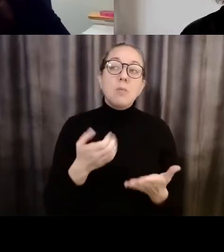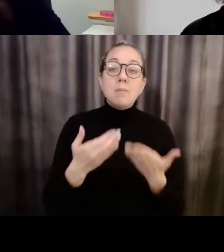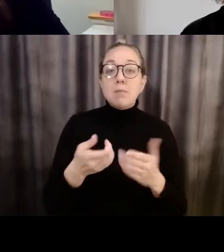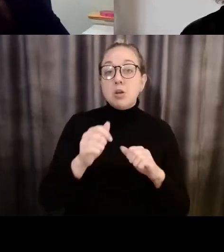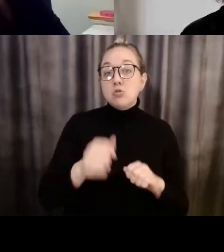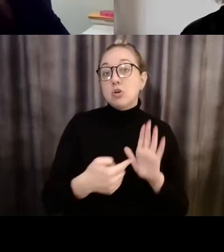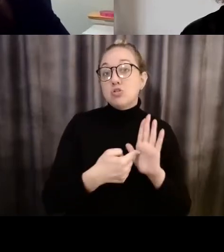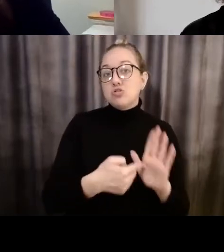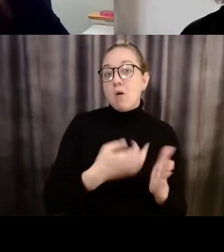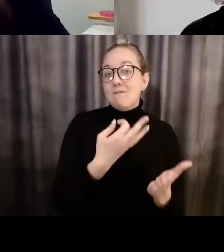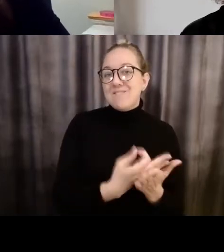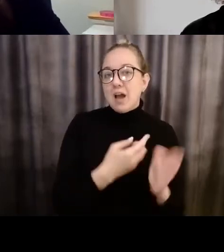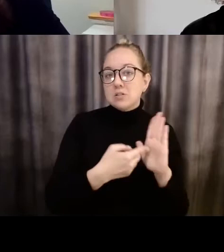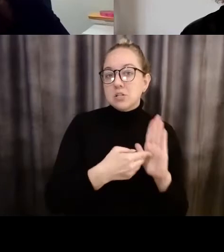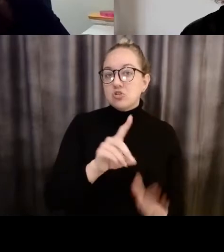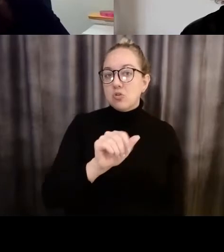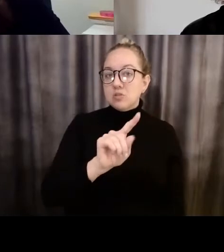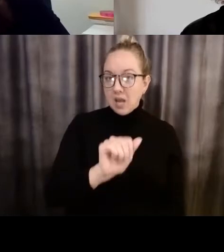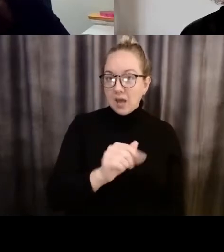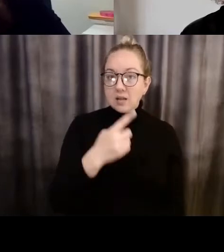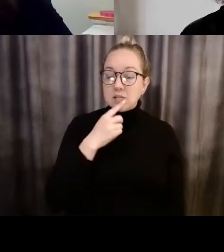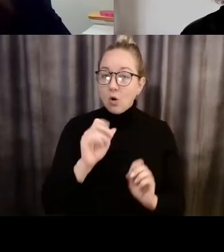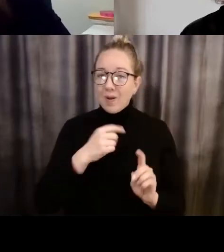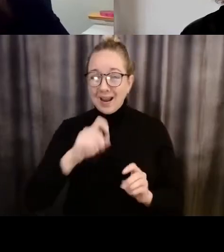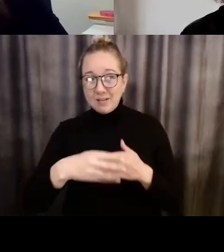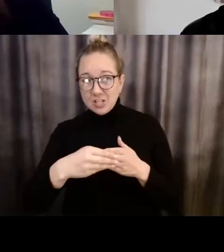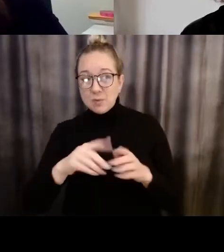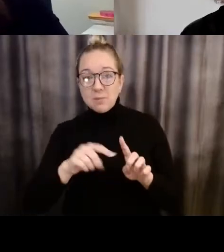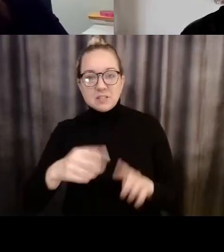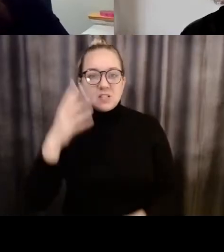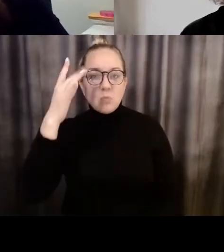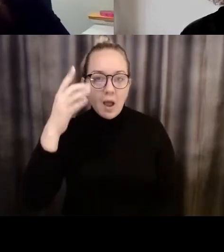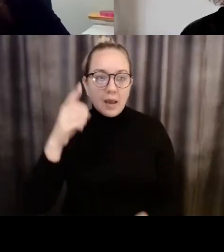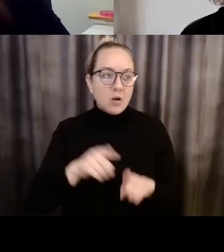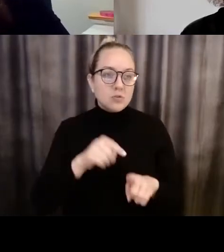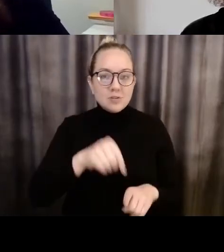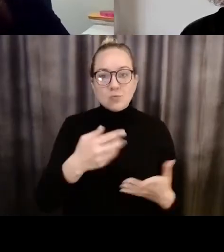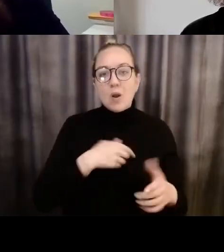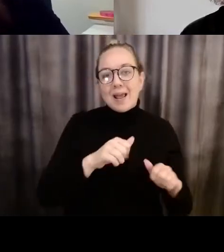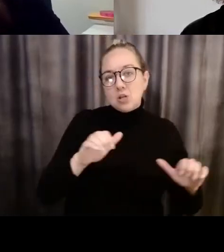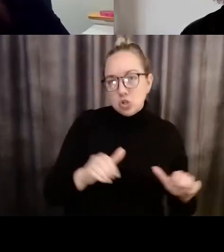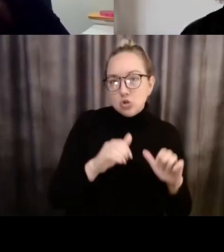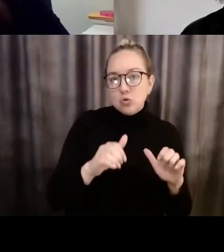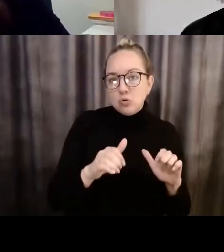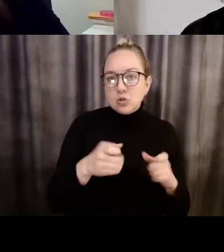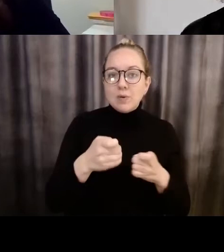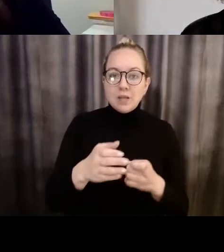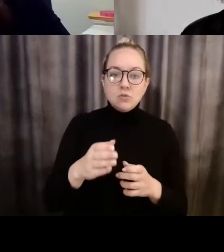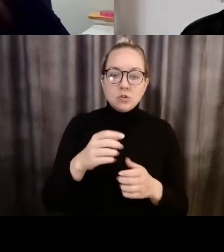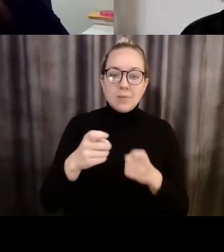And I think that it could make your managers much more receptive to giving you that flexibility.